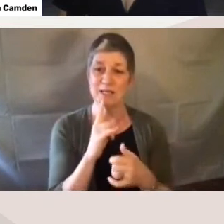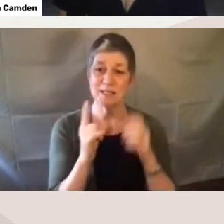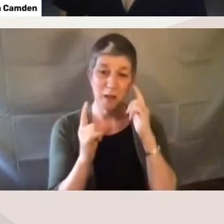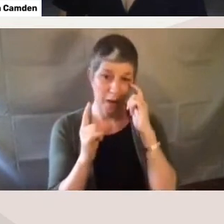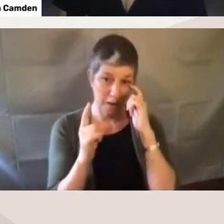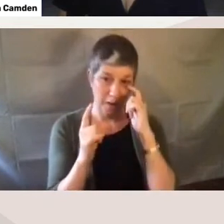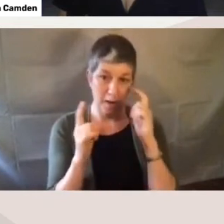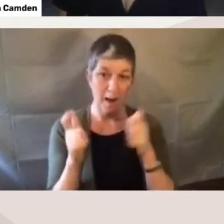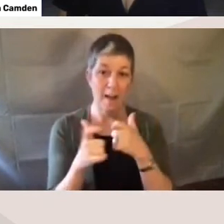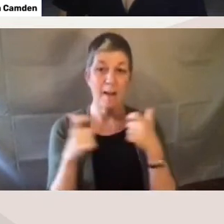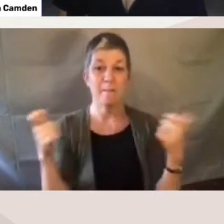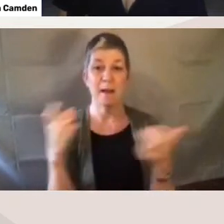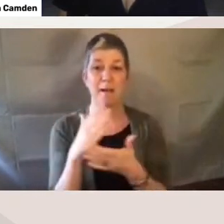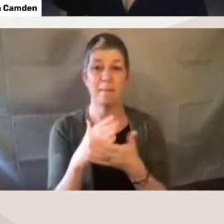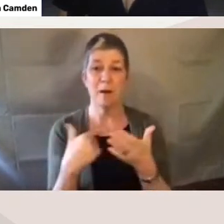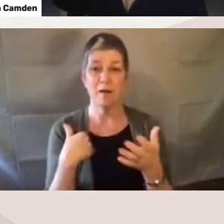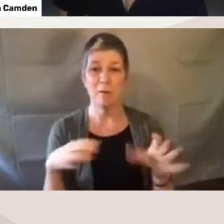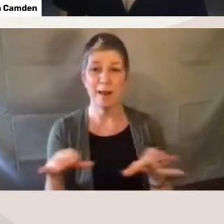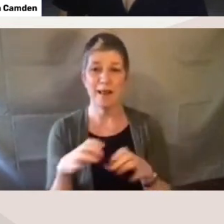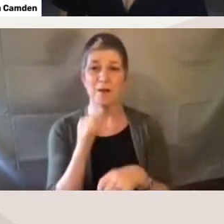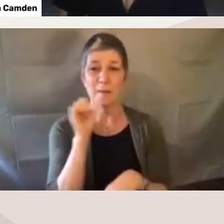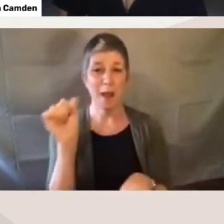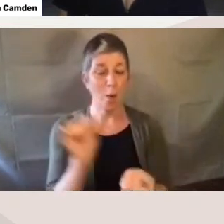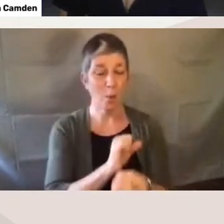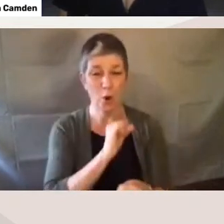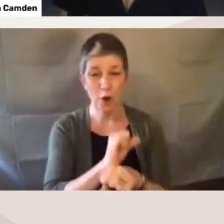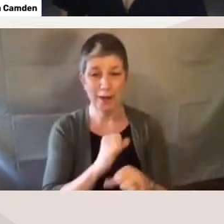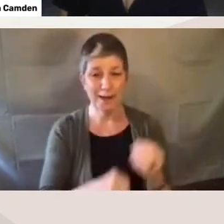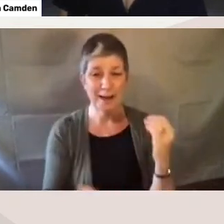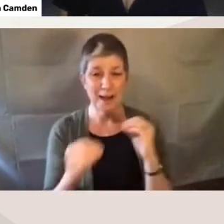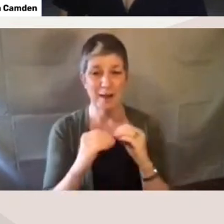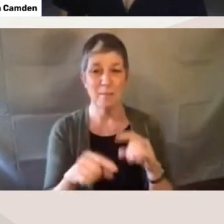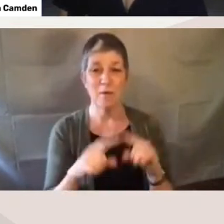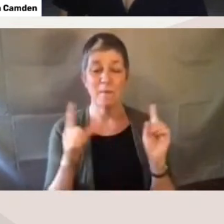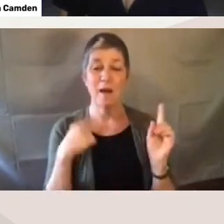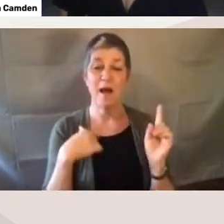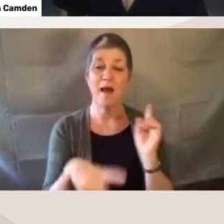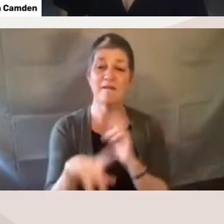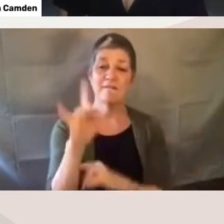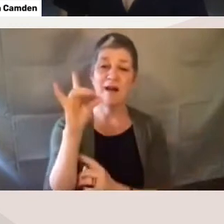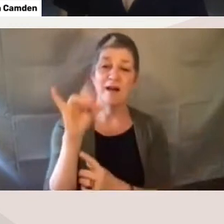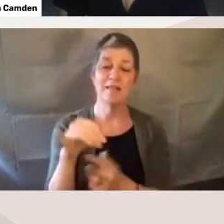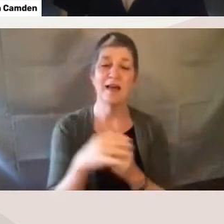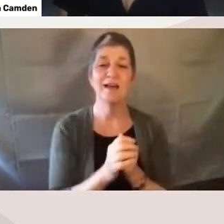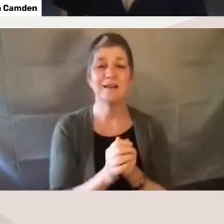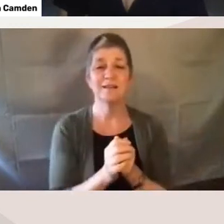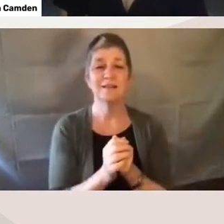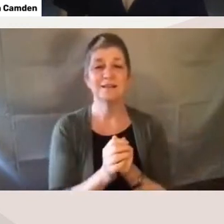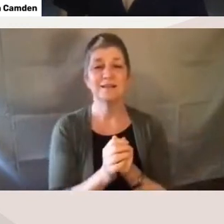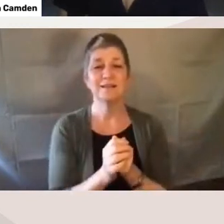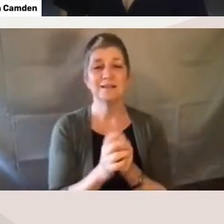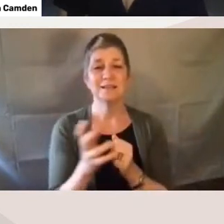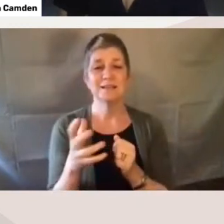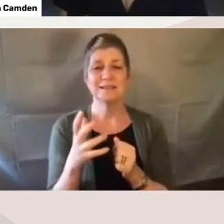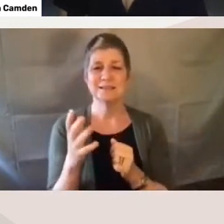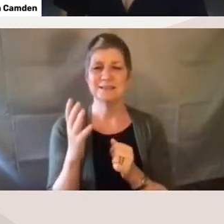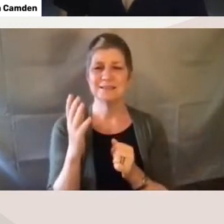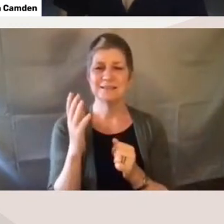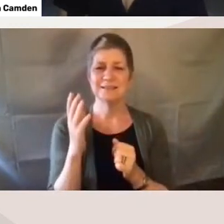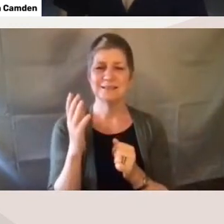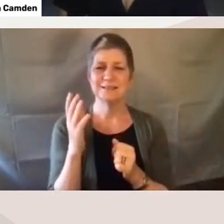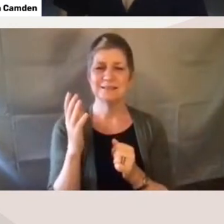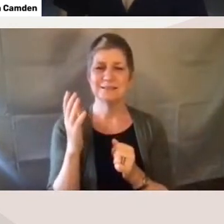part of what I do. I'm not working anymore, but I find that, how you say your path is